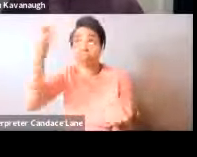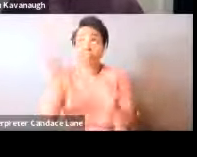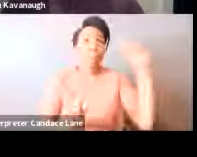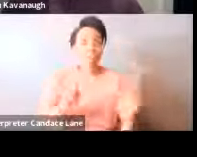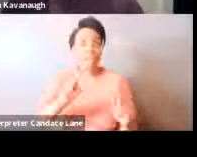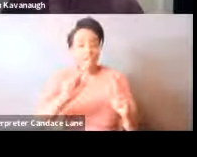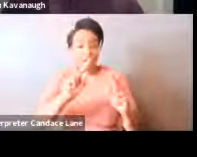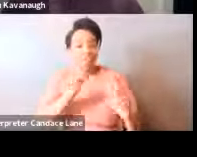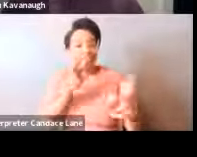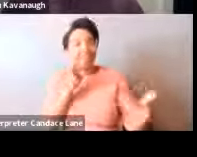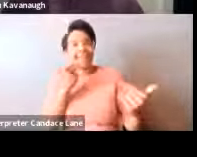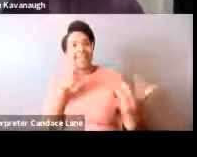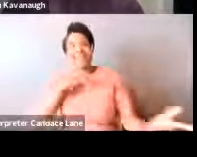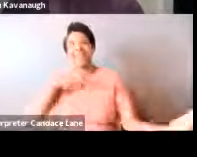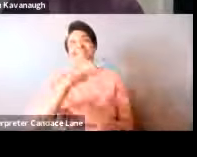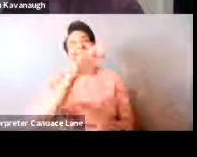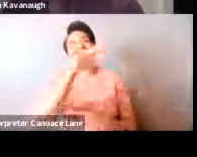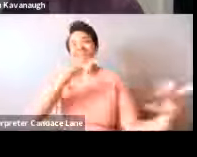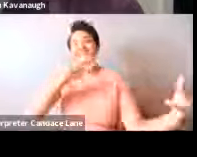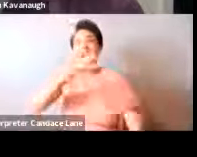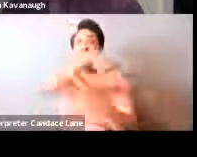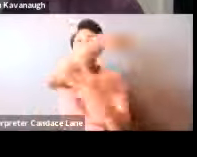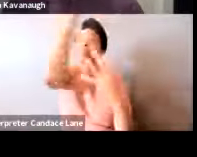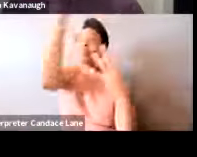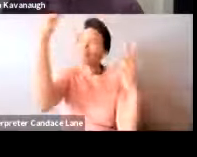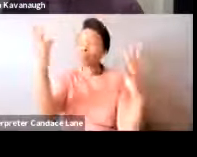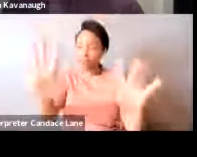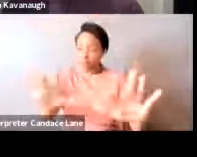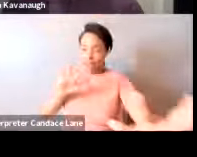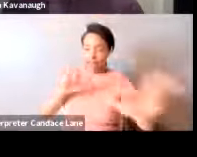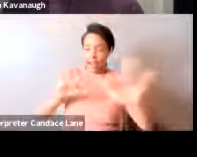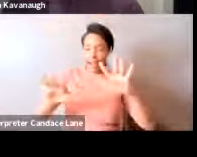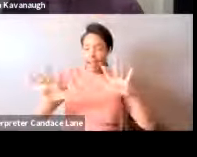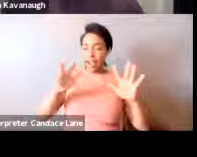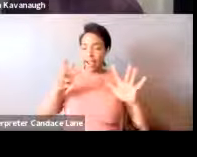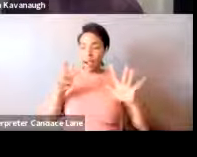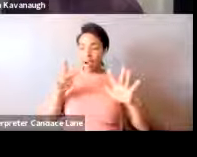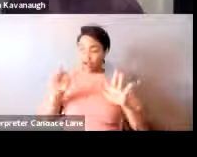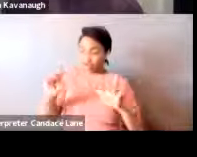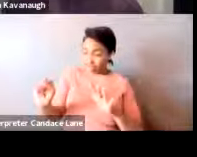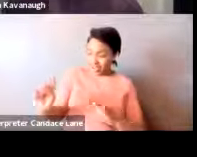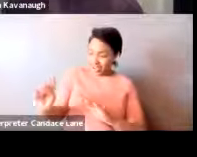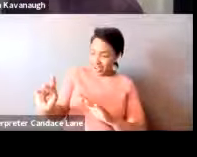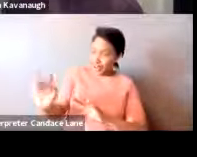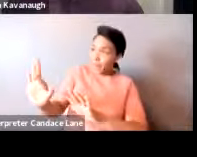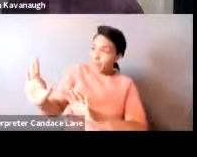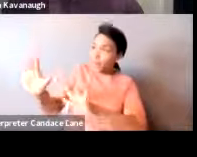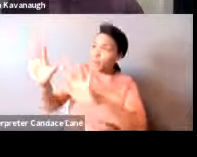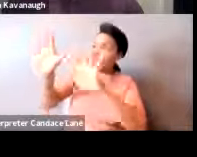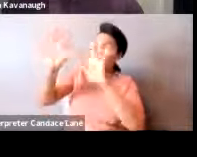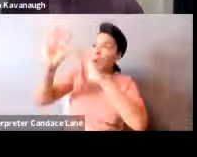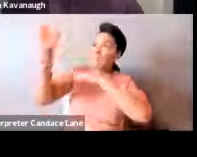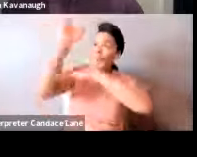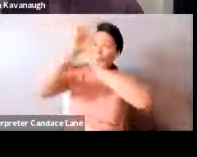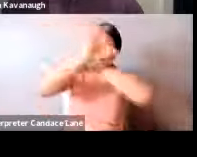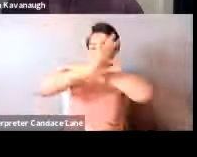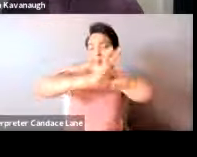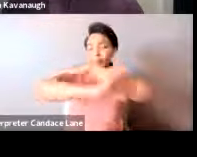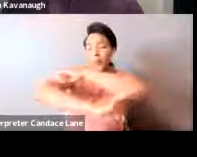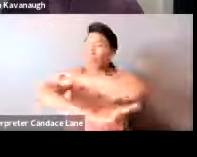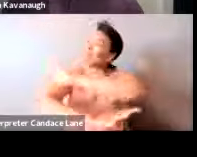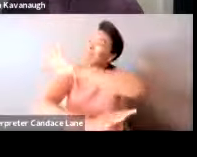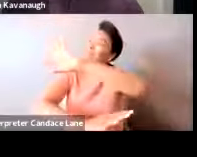enough to birth a thunder goddess who birthed a rainbow, who birthed Entezaki sunshine, moonlight, and stardust all